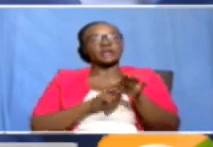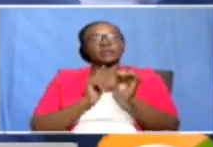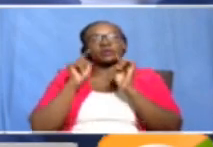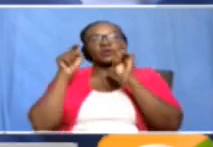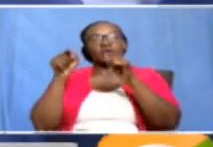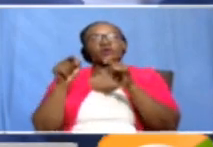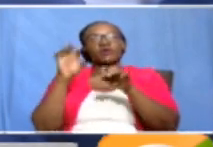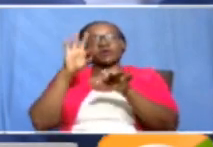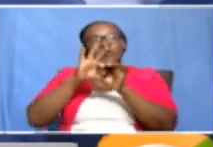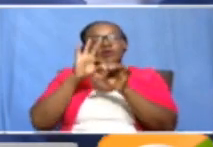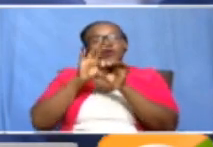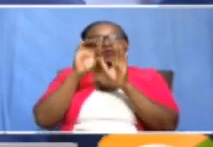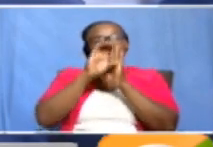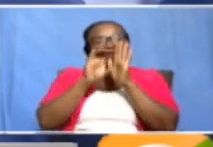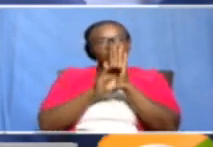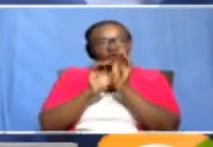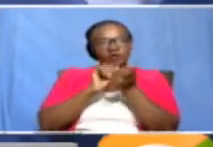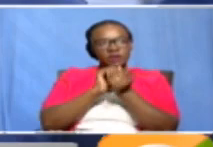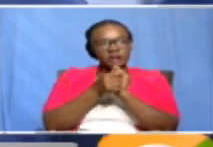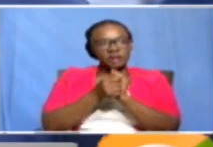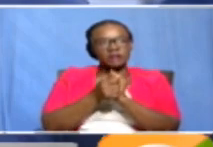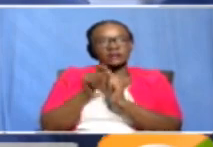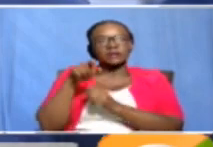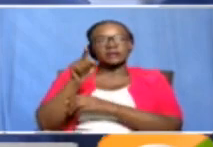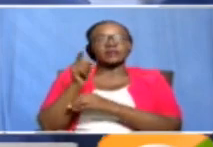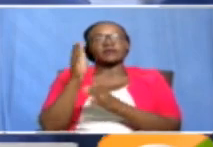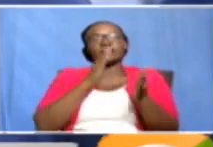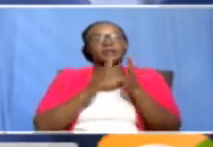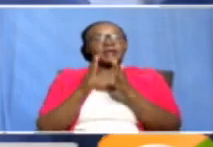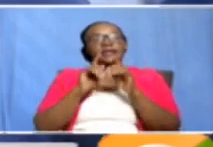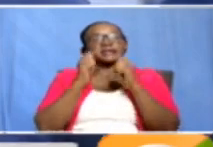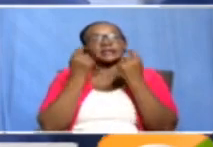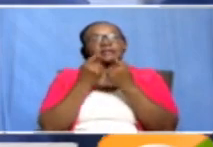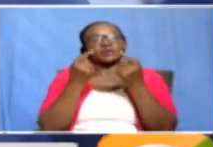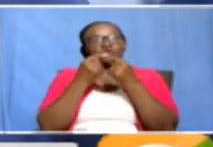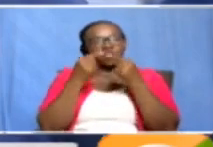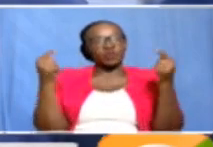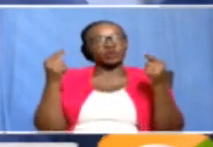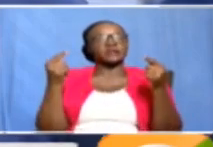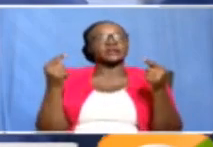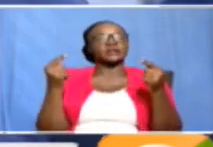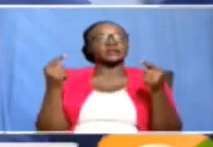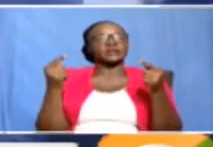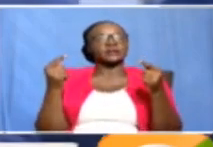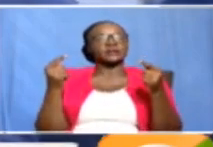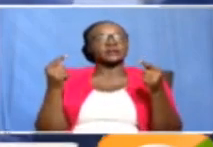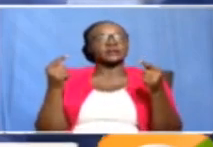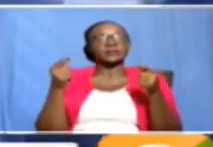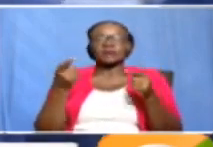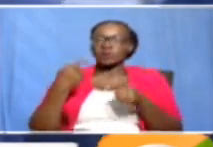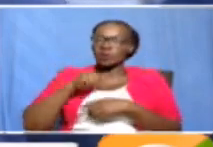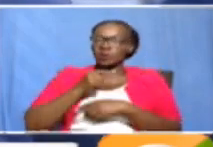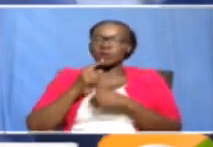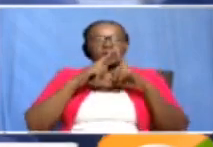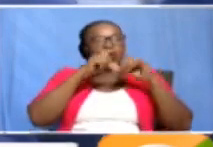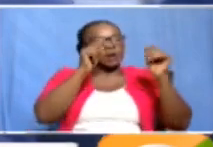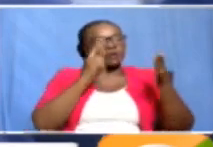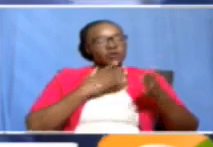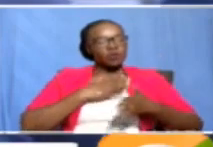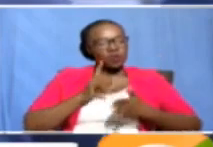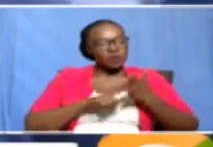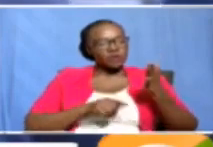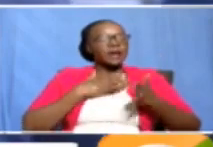or constitutional amendments, and anatengeneza timu yake ya kuoppose. That we know. Na sisi tunamwambia ajipange kwa sababu kama